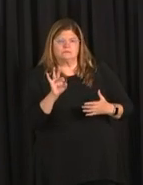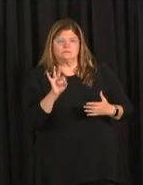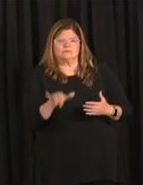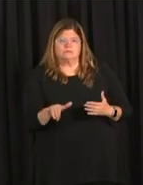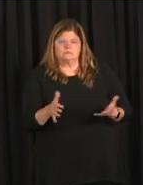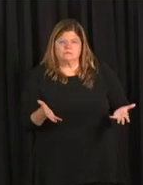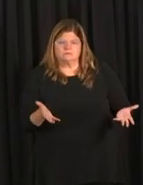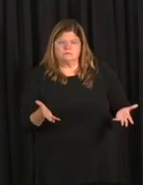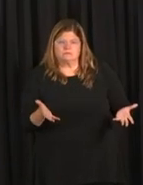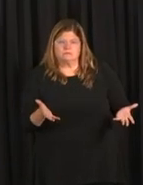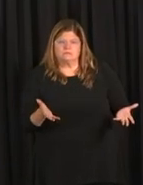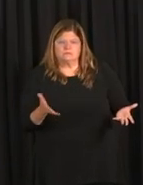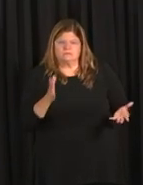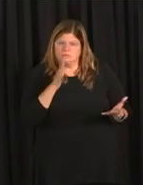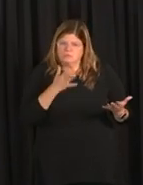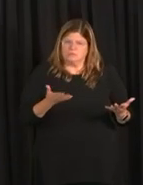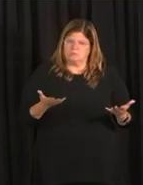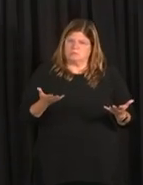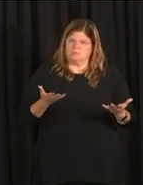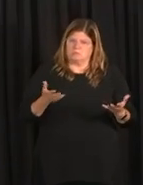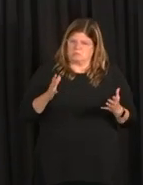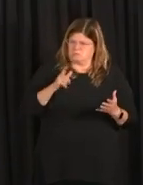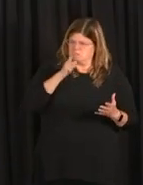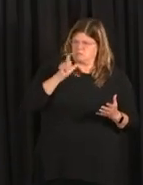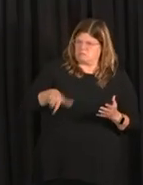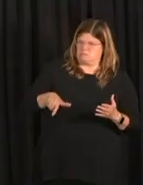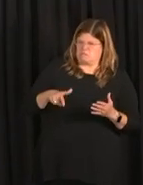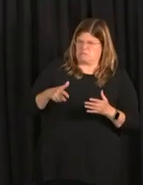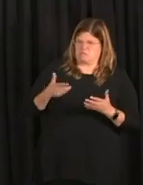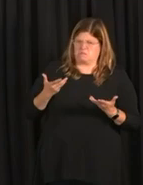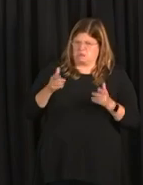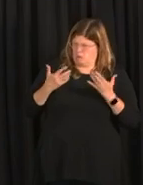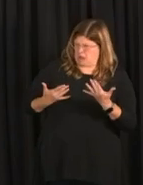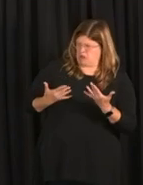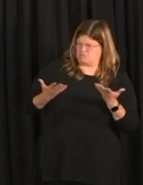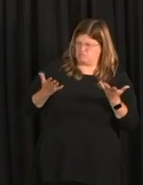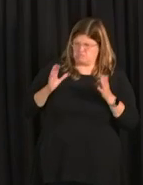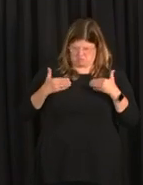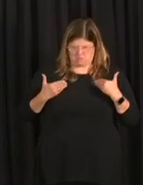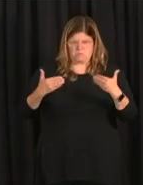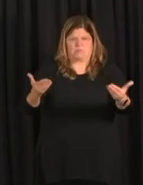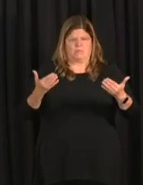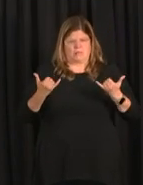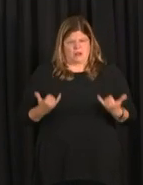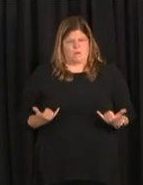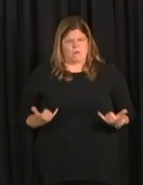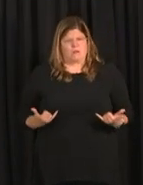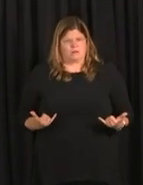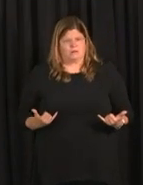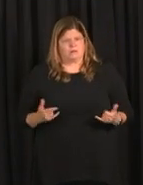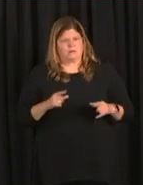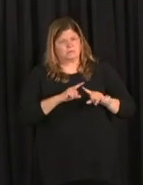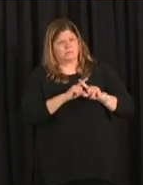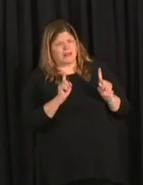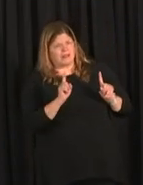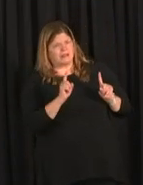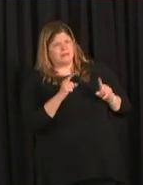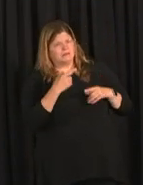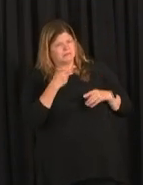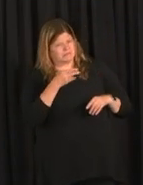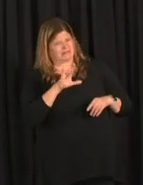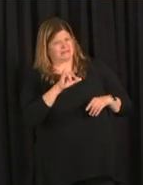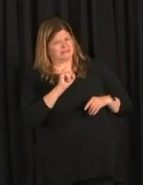the ethics review? There's not a need to, there's not a requirement that we have to wait. But to restore public confidence